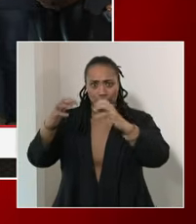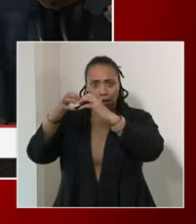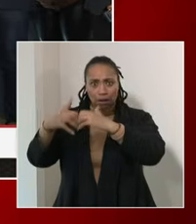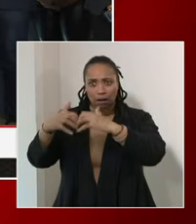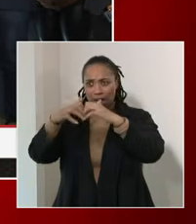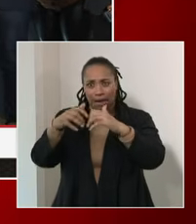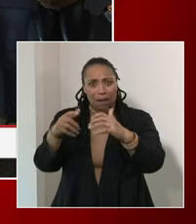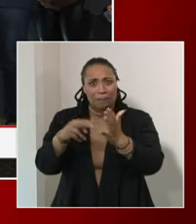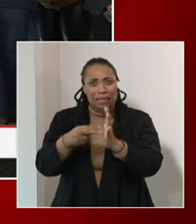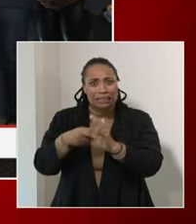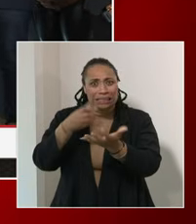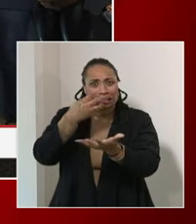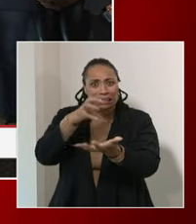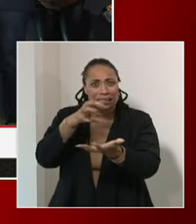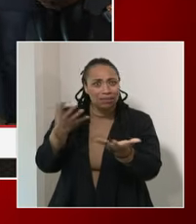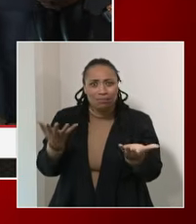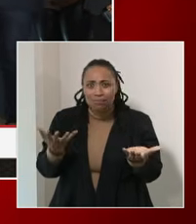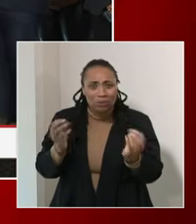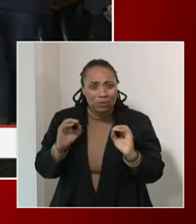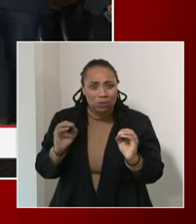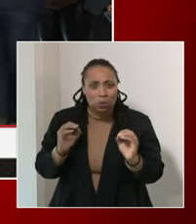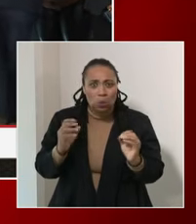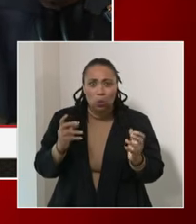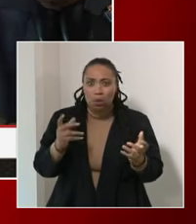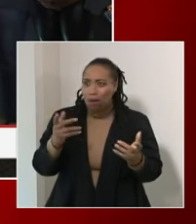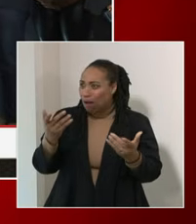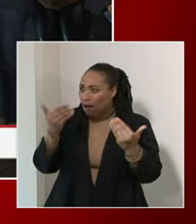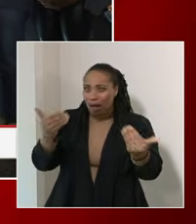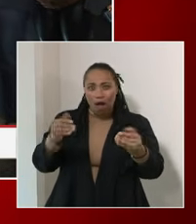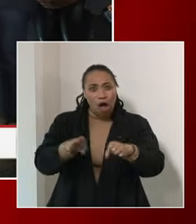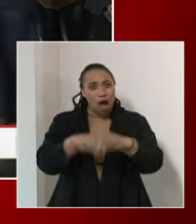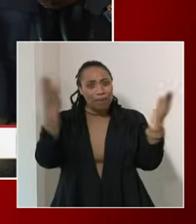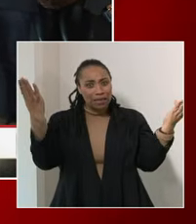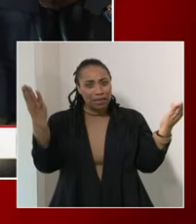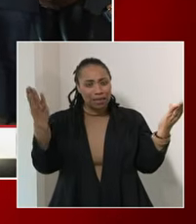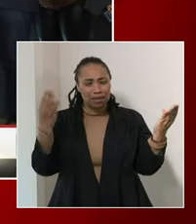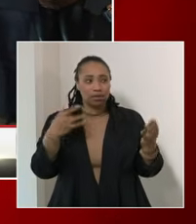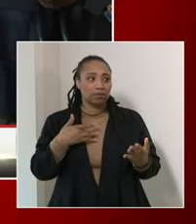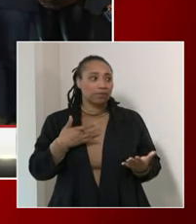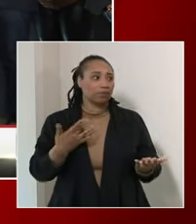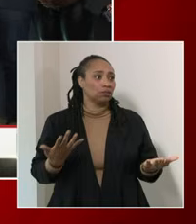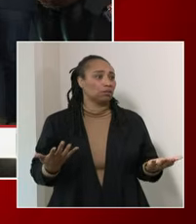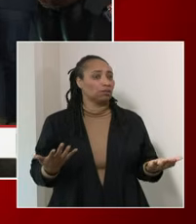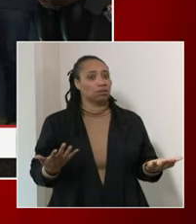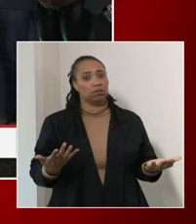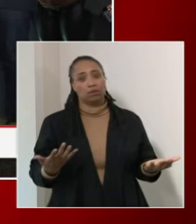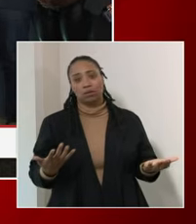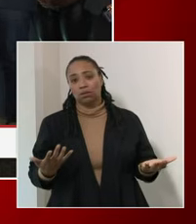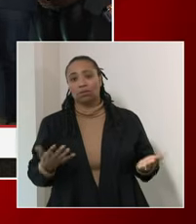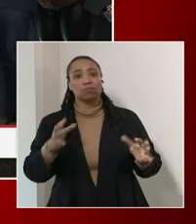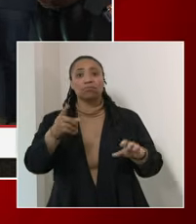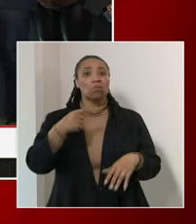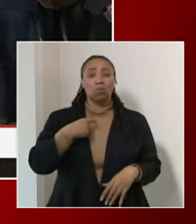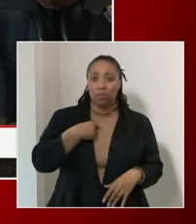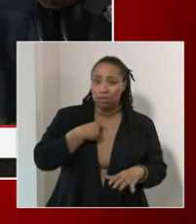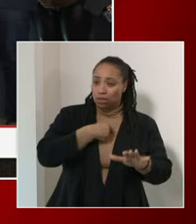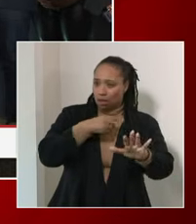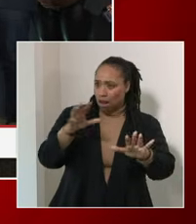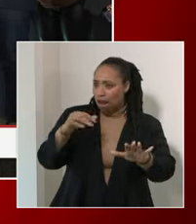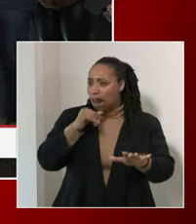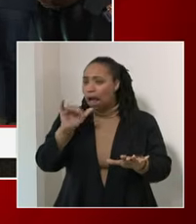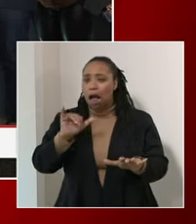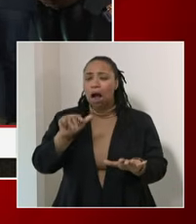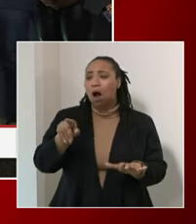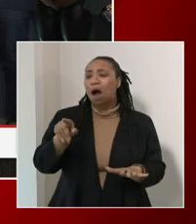open Thursday and Friday, we knew what they were. We didn't have empty buildings all weekend. And we